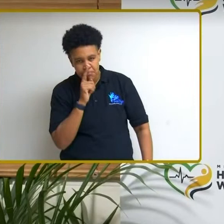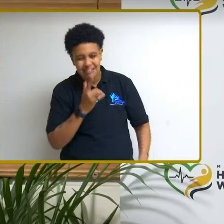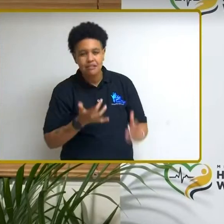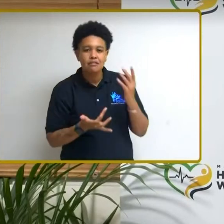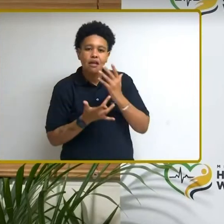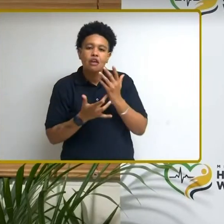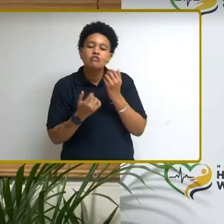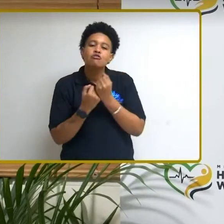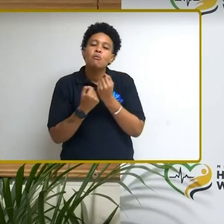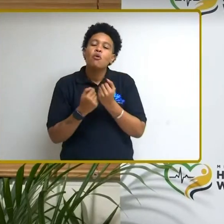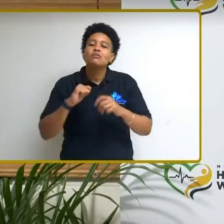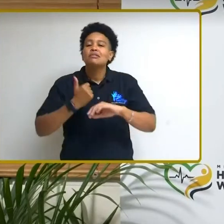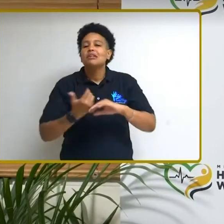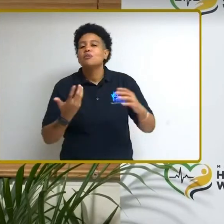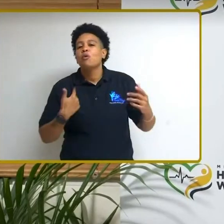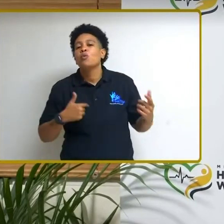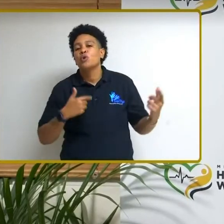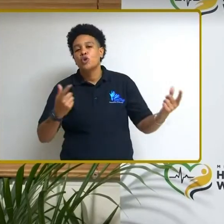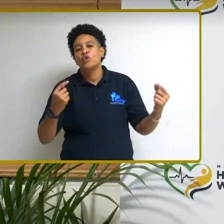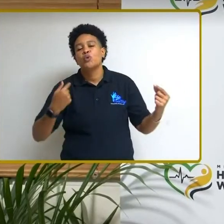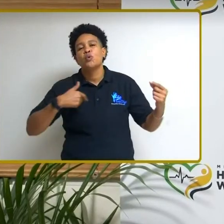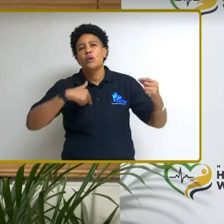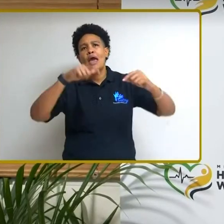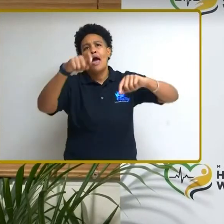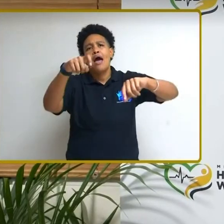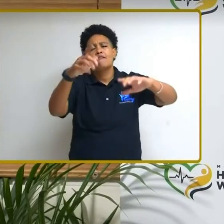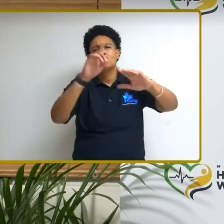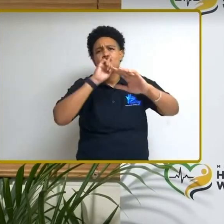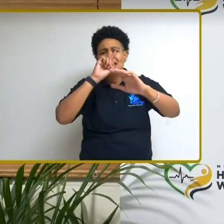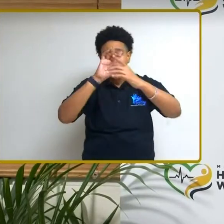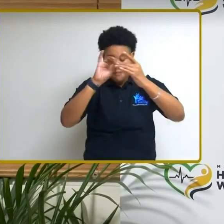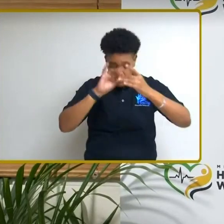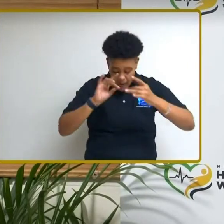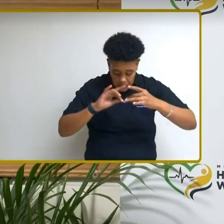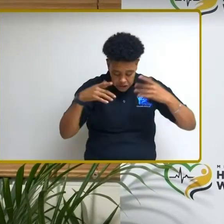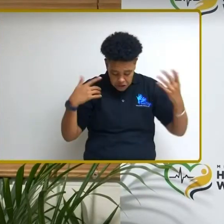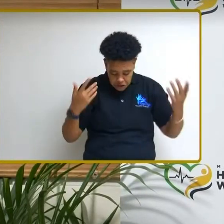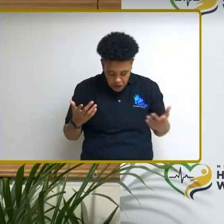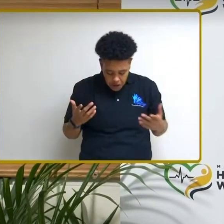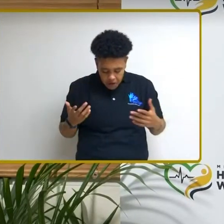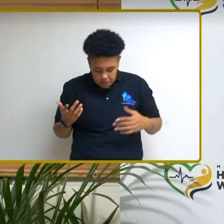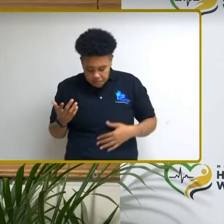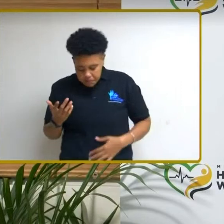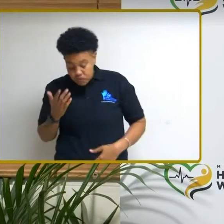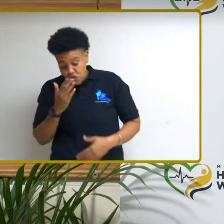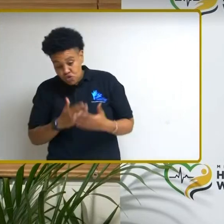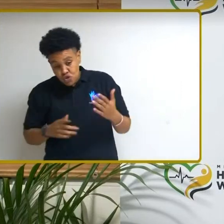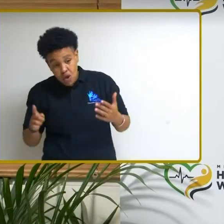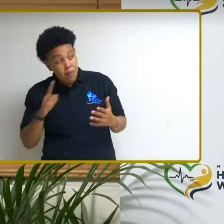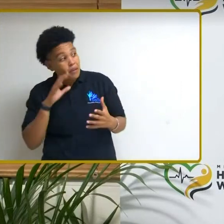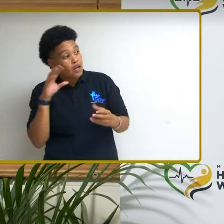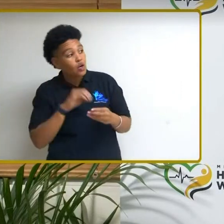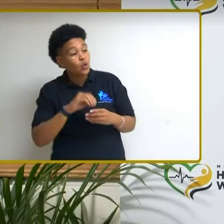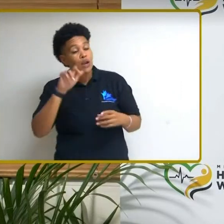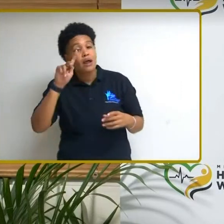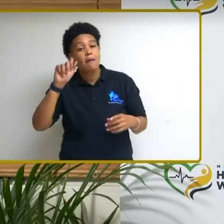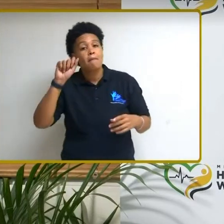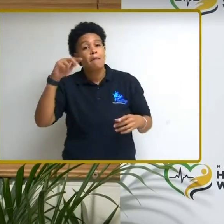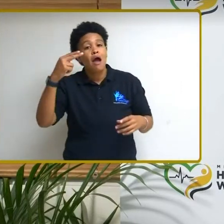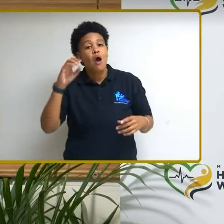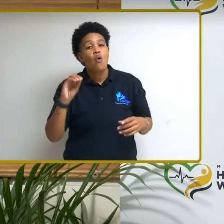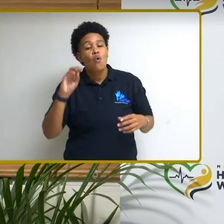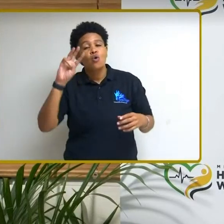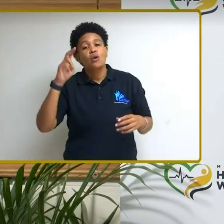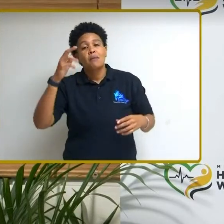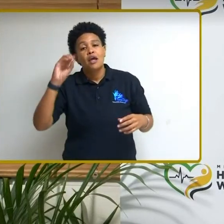are doing. We have to mention some, including PAHO. We